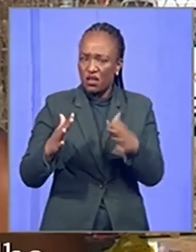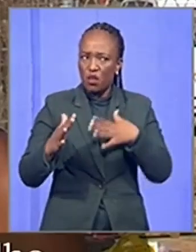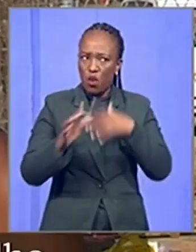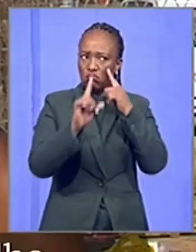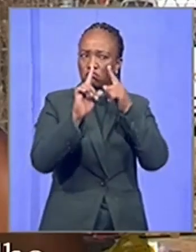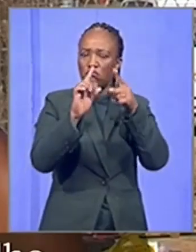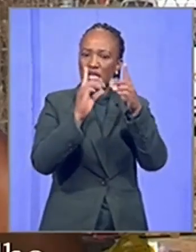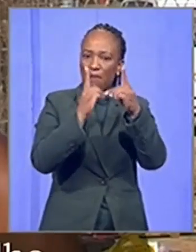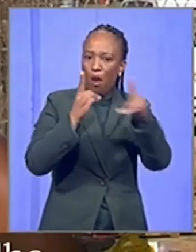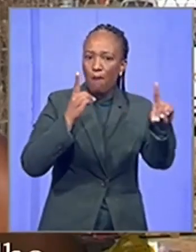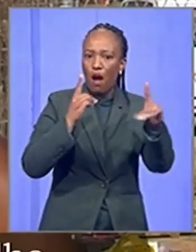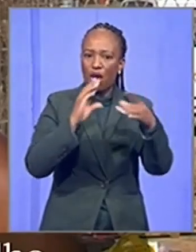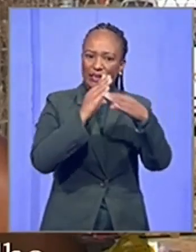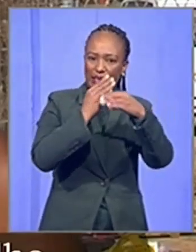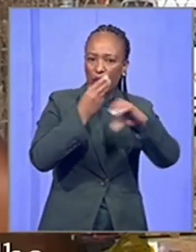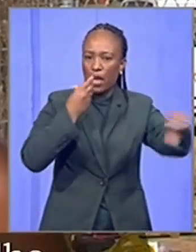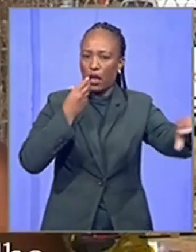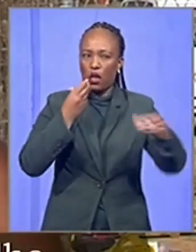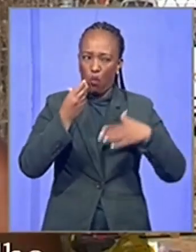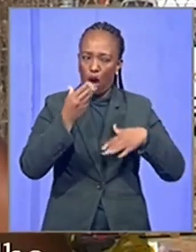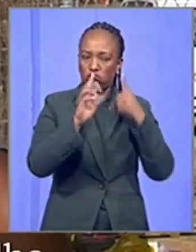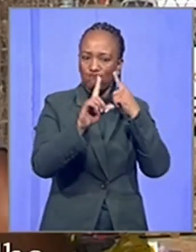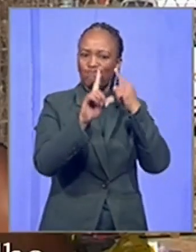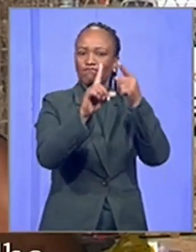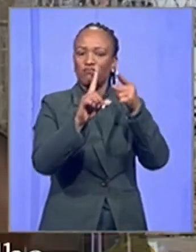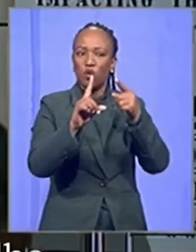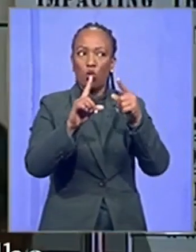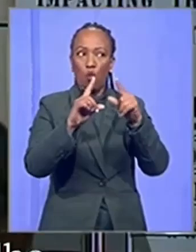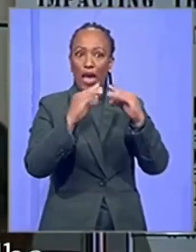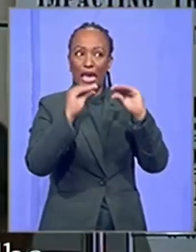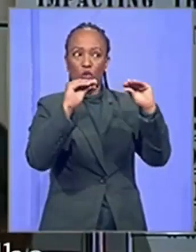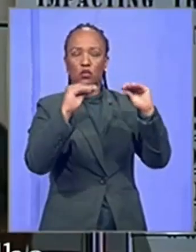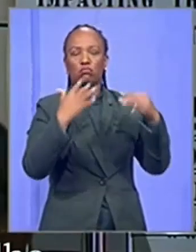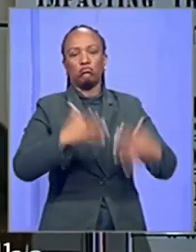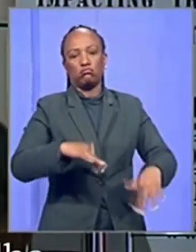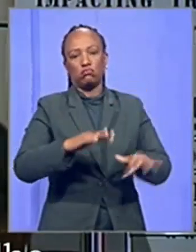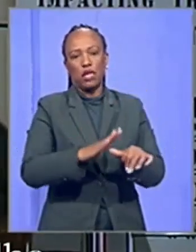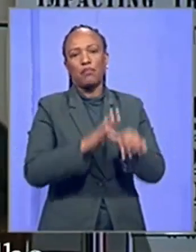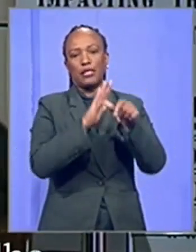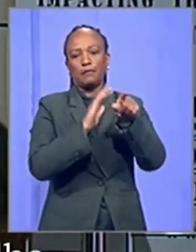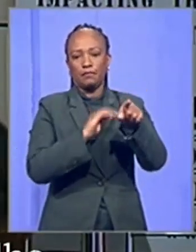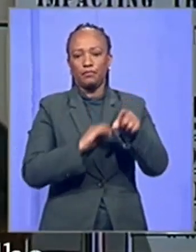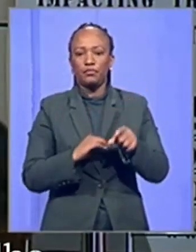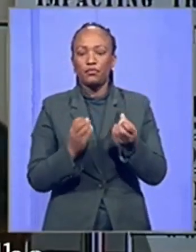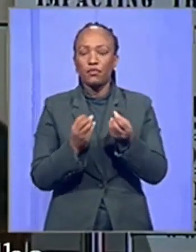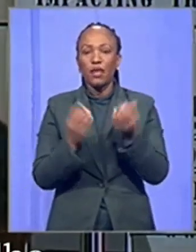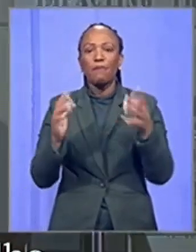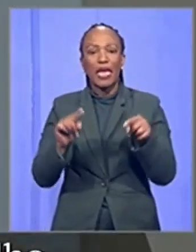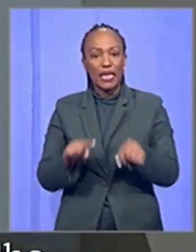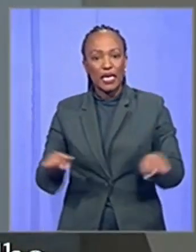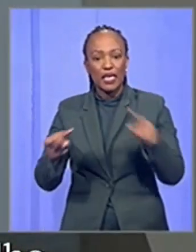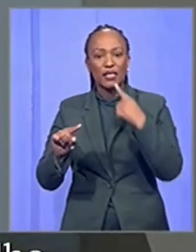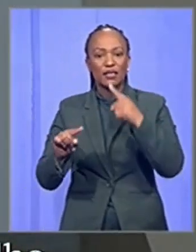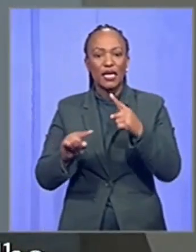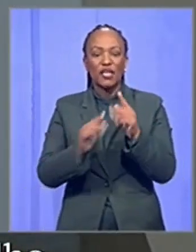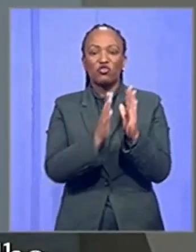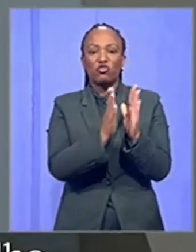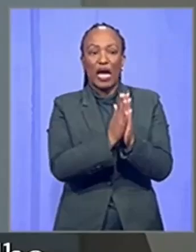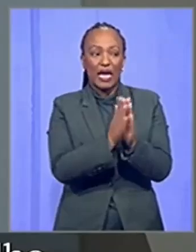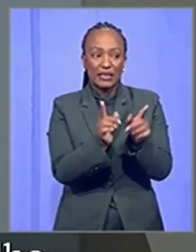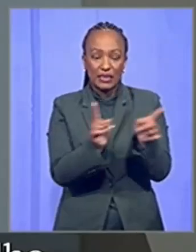I believe that education is the key to success. Baeteledipele bangwe ba tsa tumelo ba re kereke e tshwanetse go thusa baagi